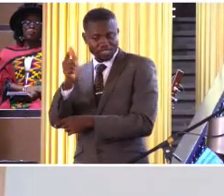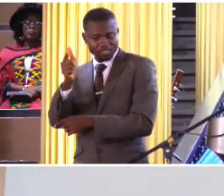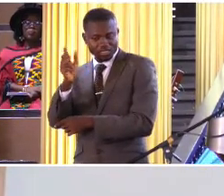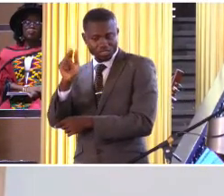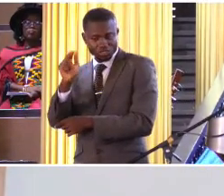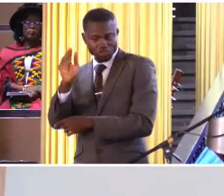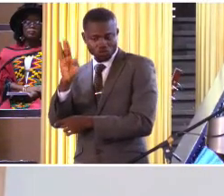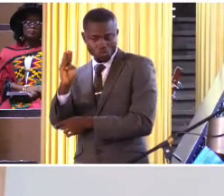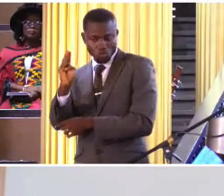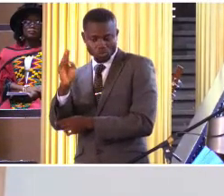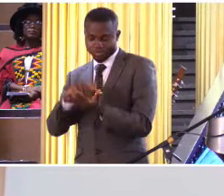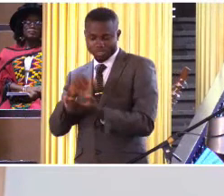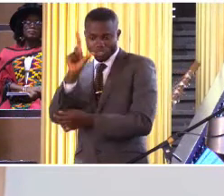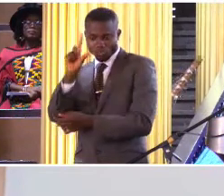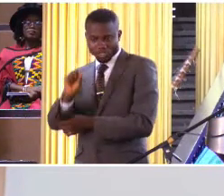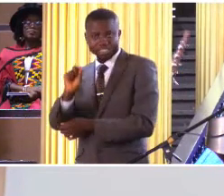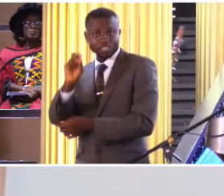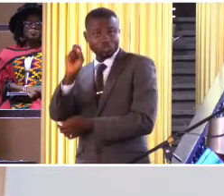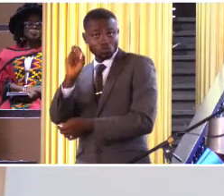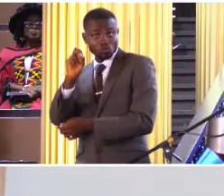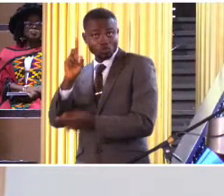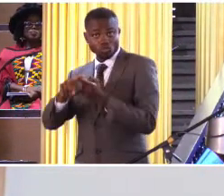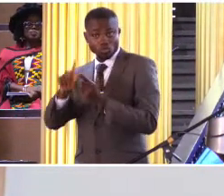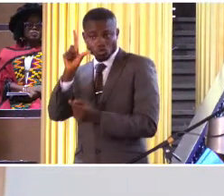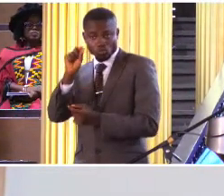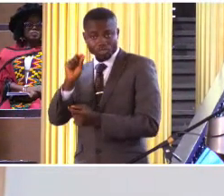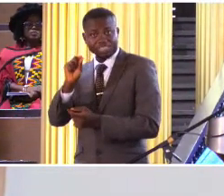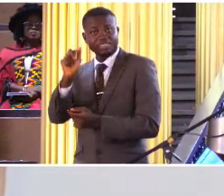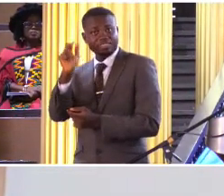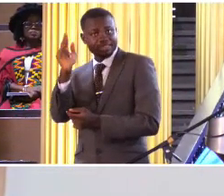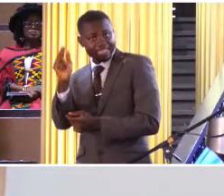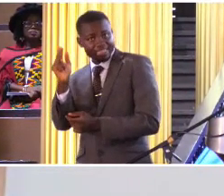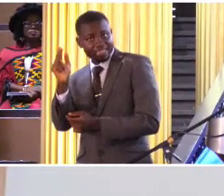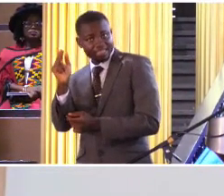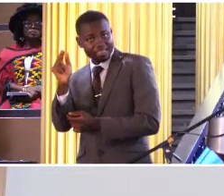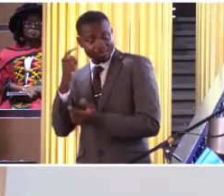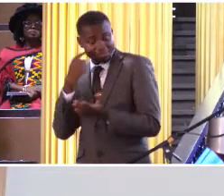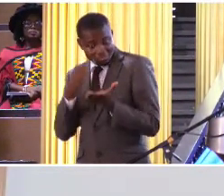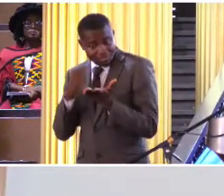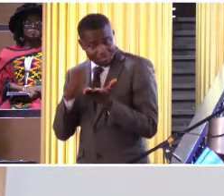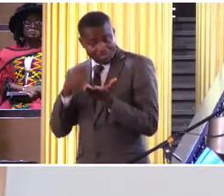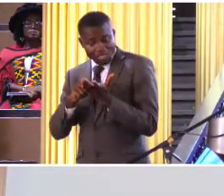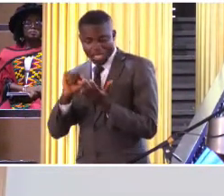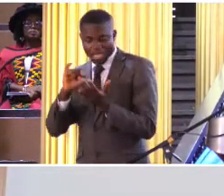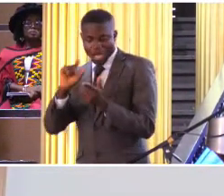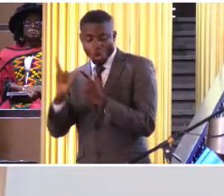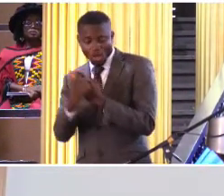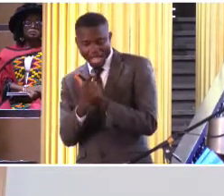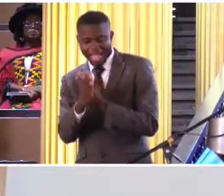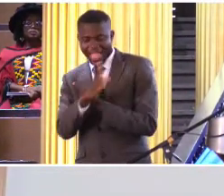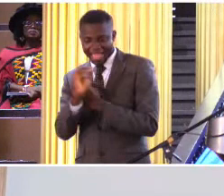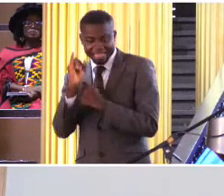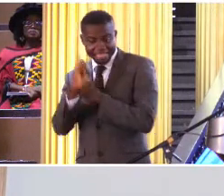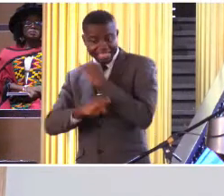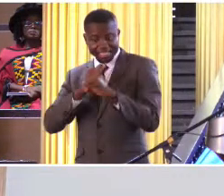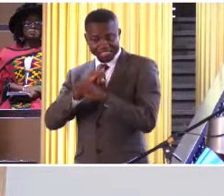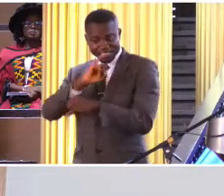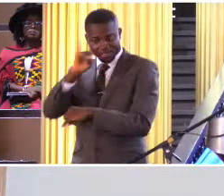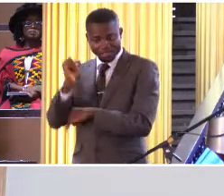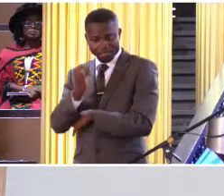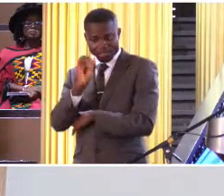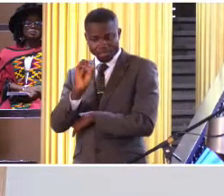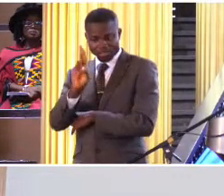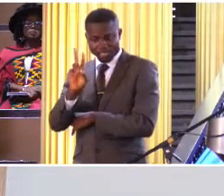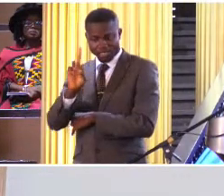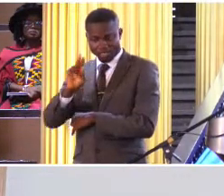2014. He has reviewed manuscripts for local and international journals. He is also a freelance